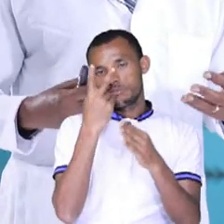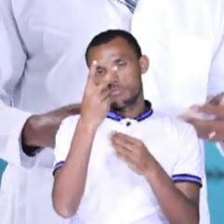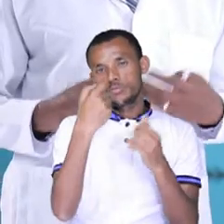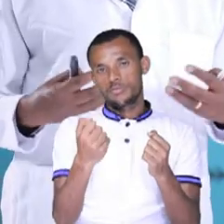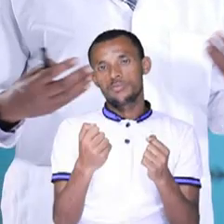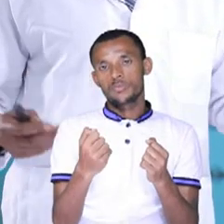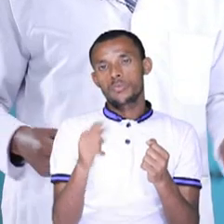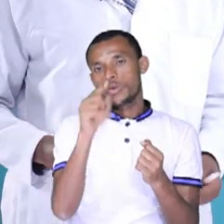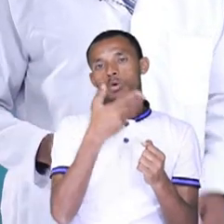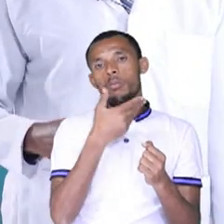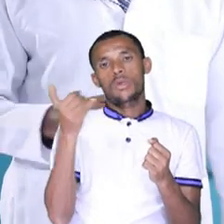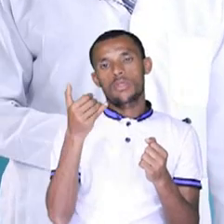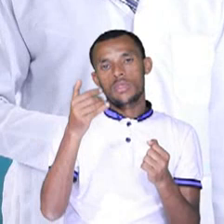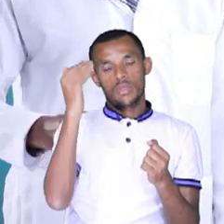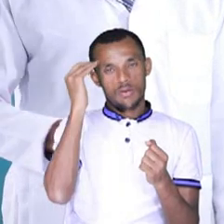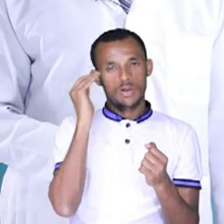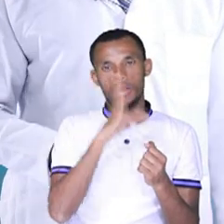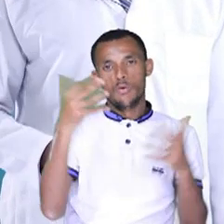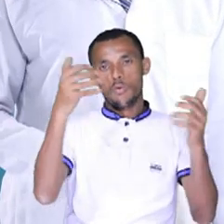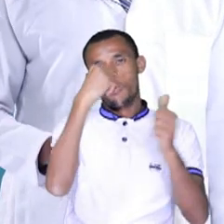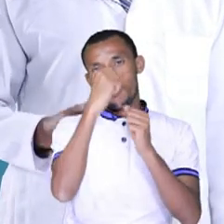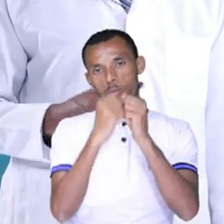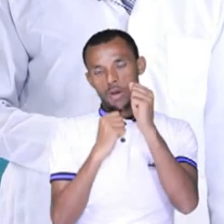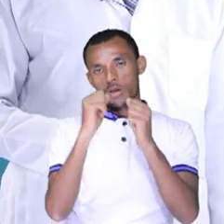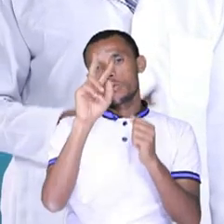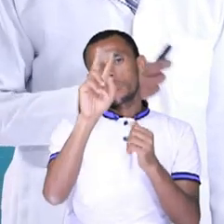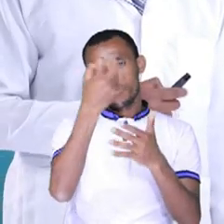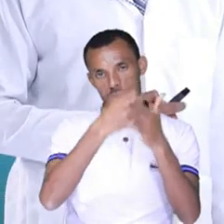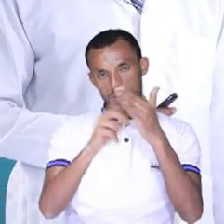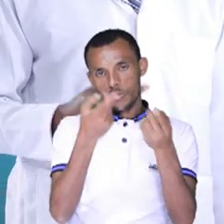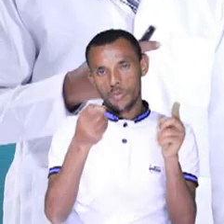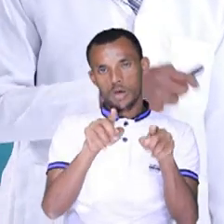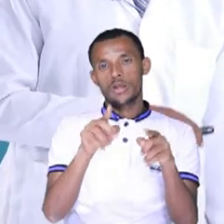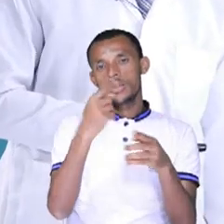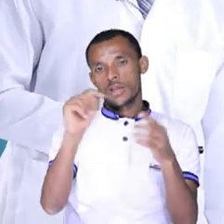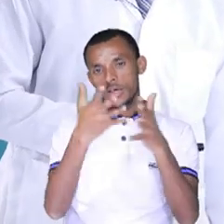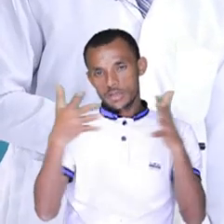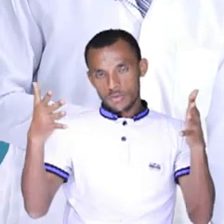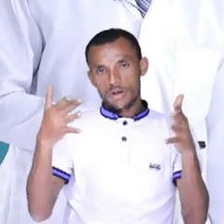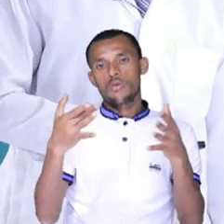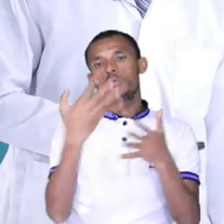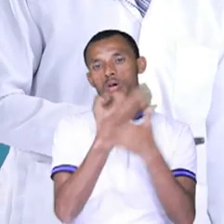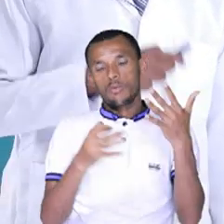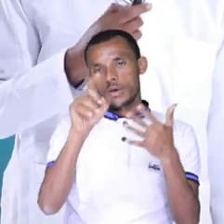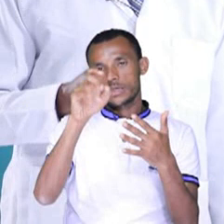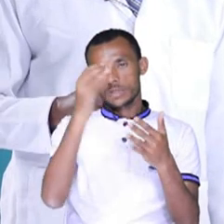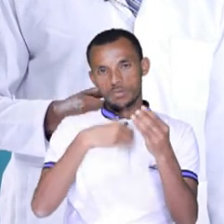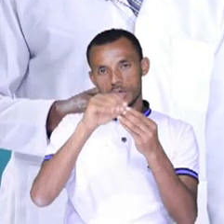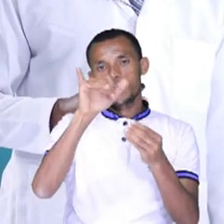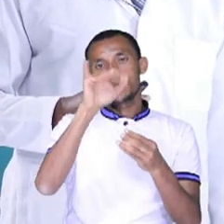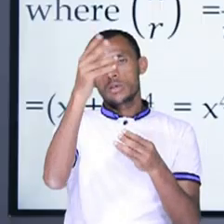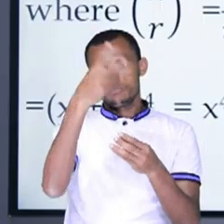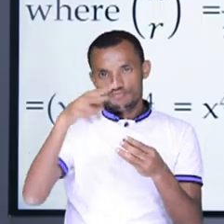you will have better knowledge and compare the two results when the expanded form of x plus y the whole